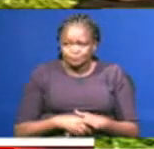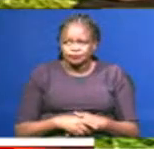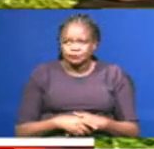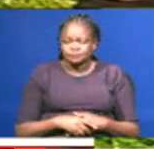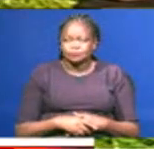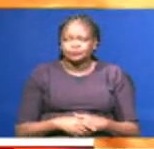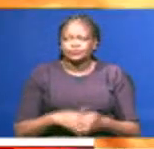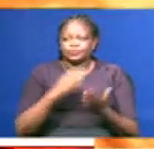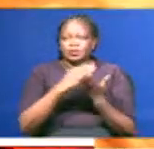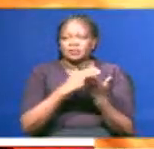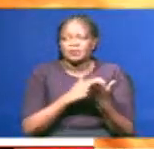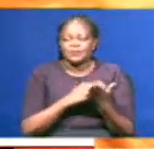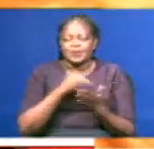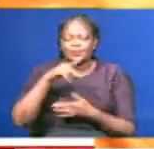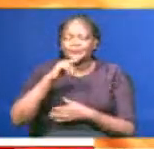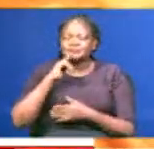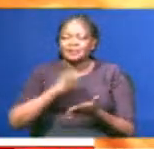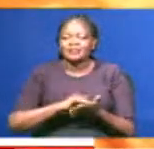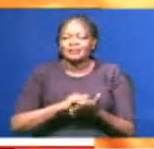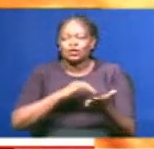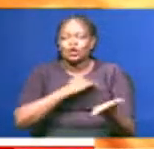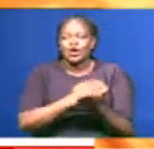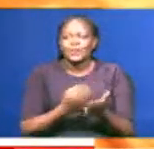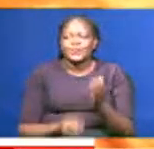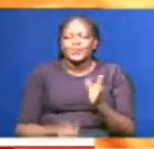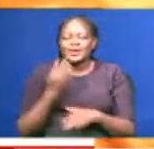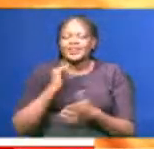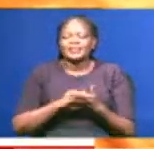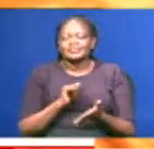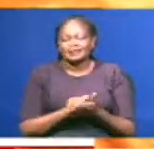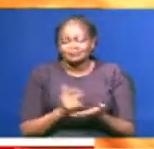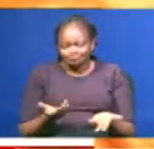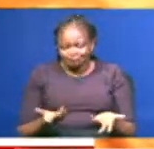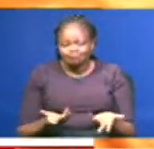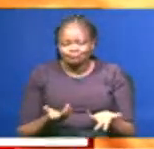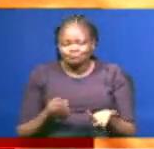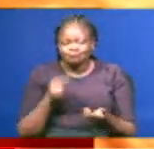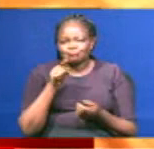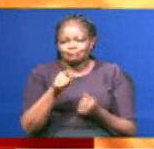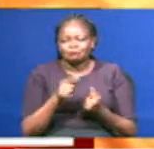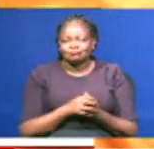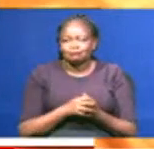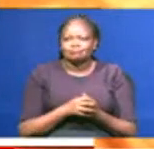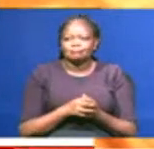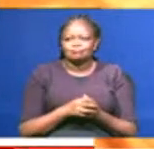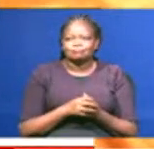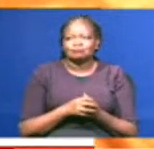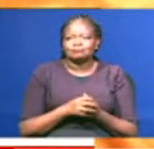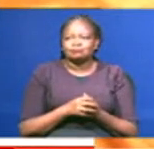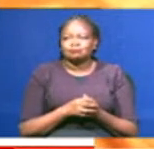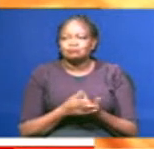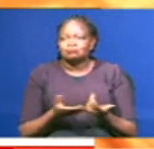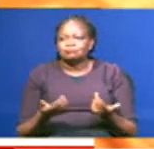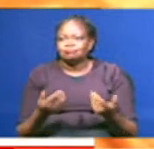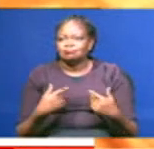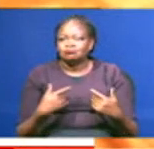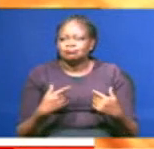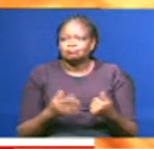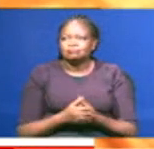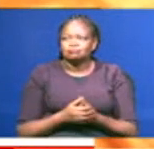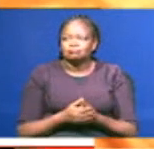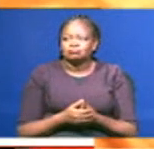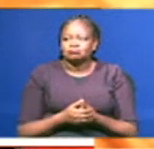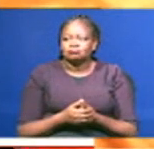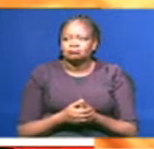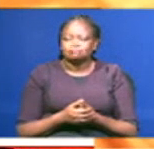statement, IPOA said the authority had established police action was an ingredient that resulted in the loss of lives.